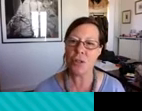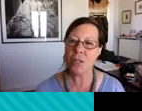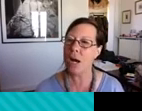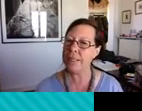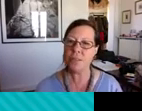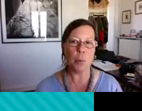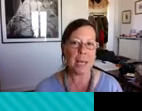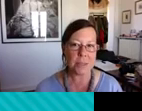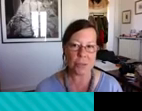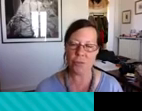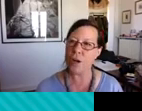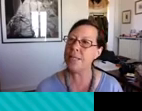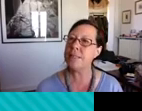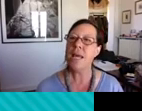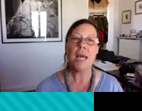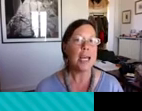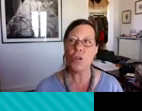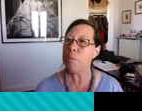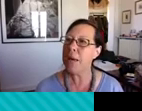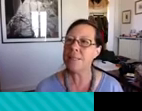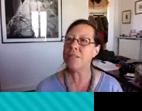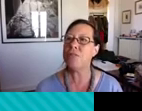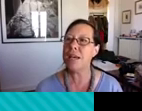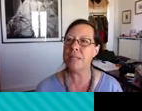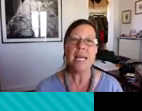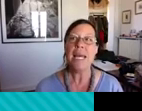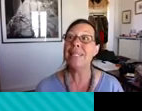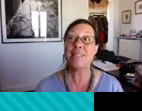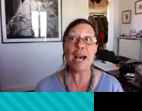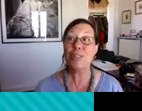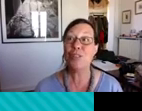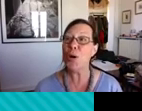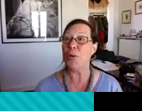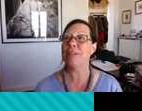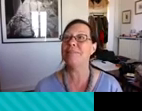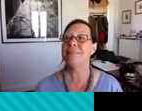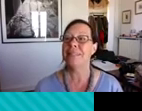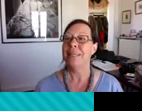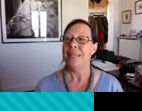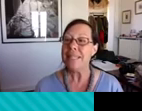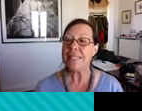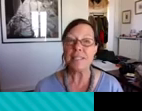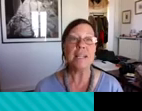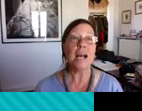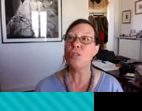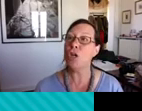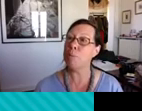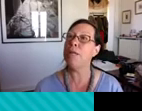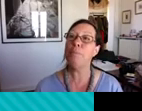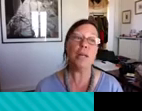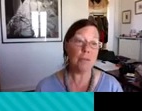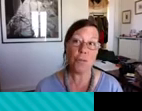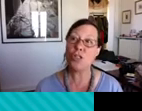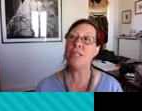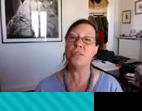it to your colleagues, don't pass it to friends, and don't pass it to family. It's not a joke. This is not a joke.